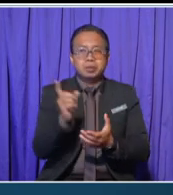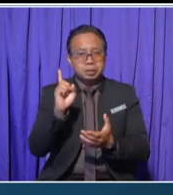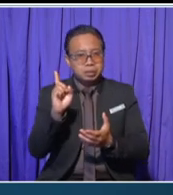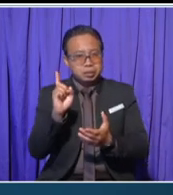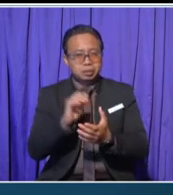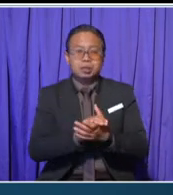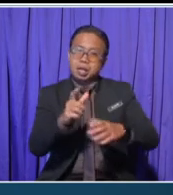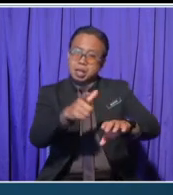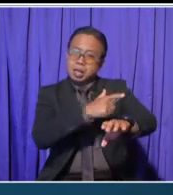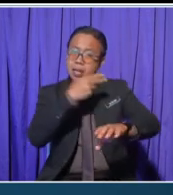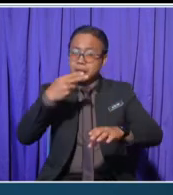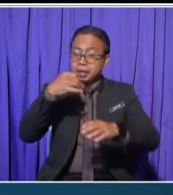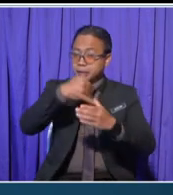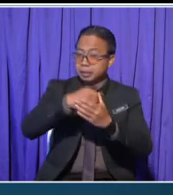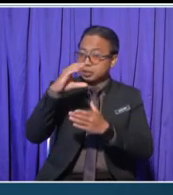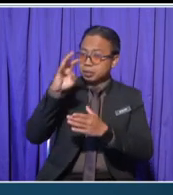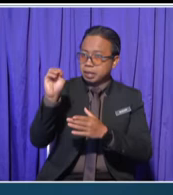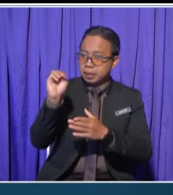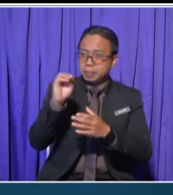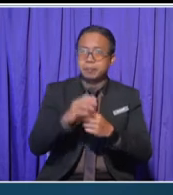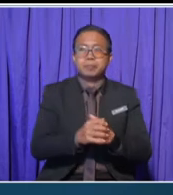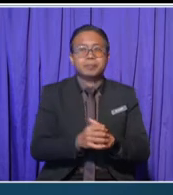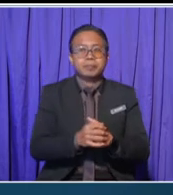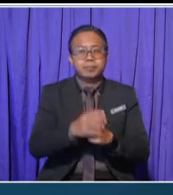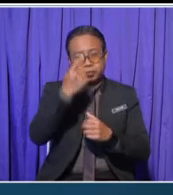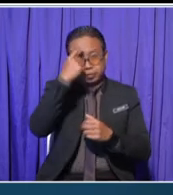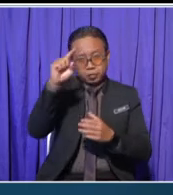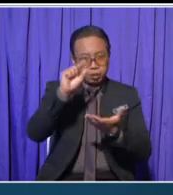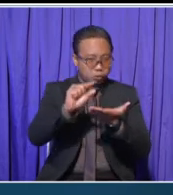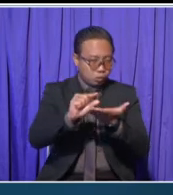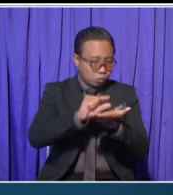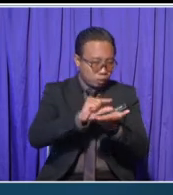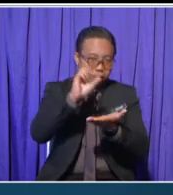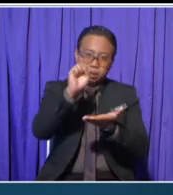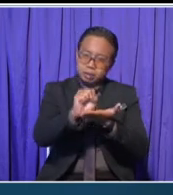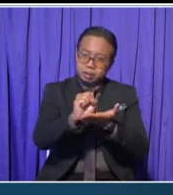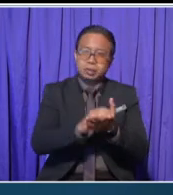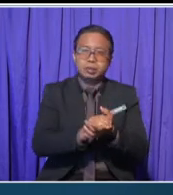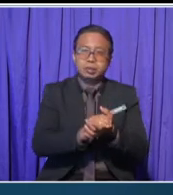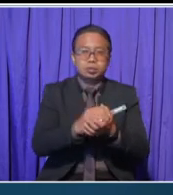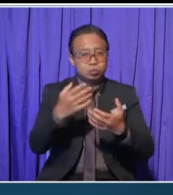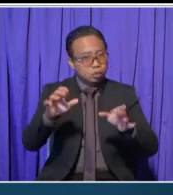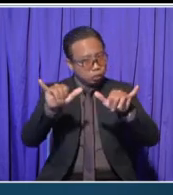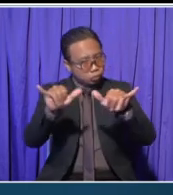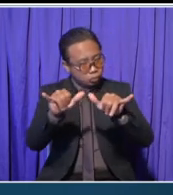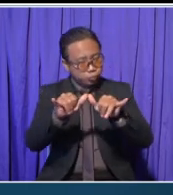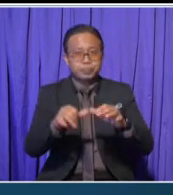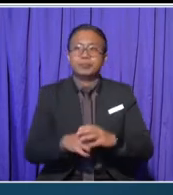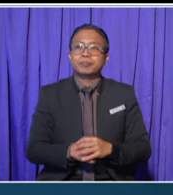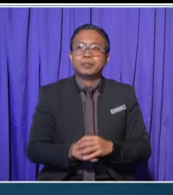in centimeter is the parameter for the quantity that we measured.